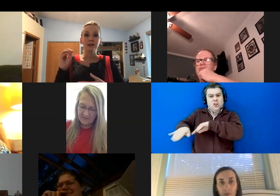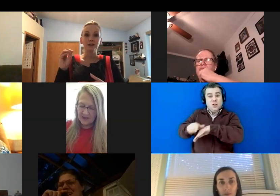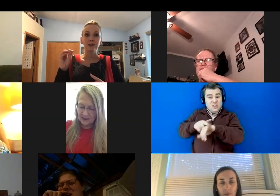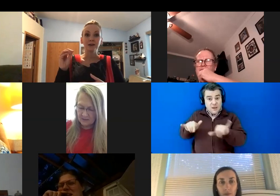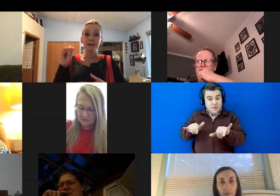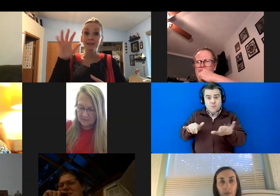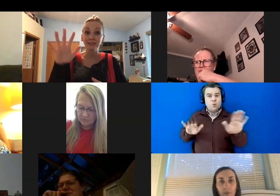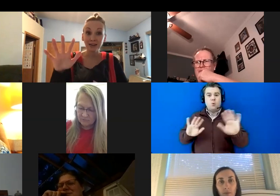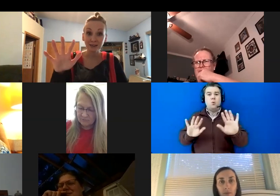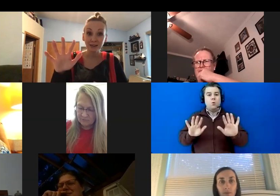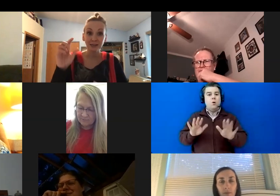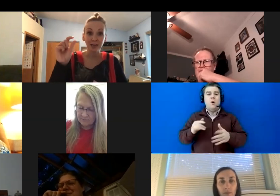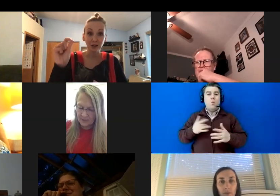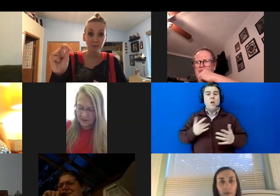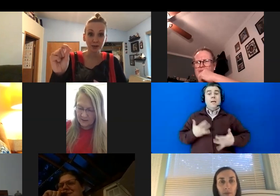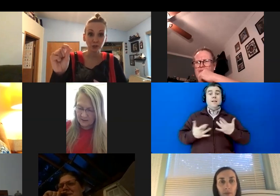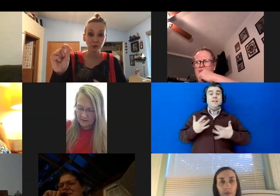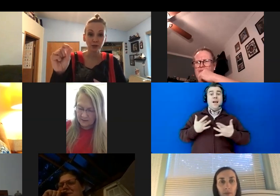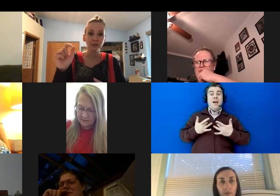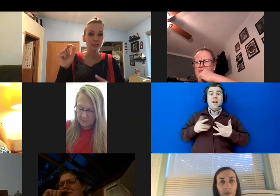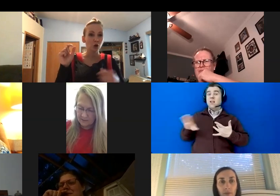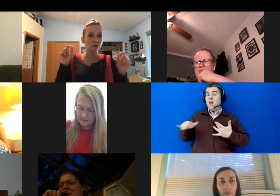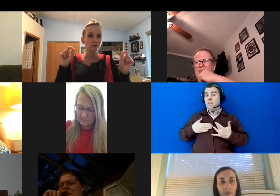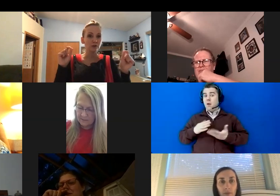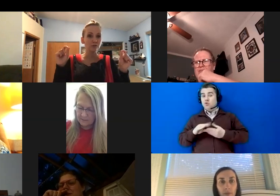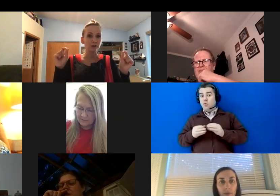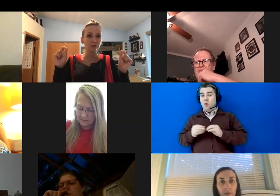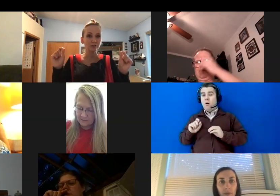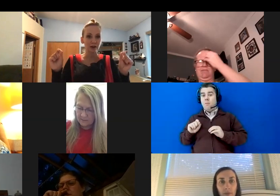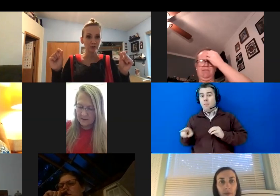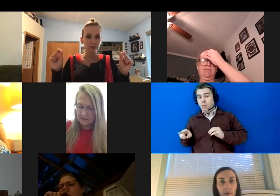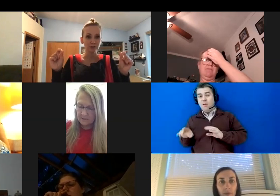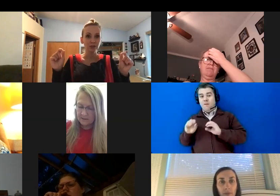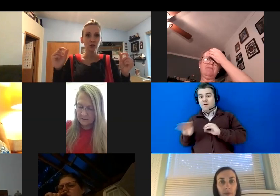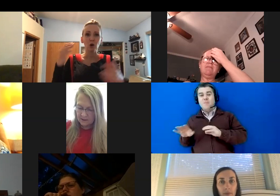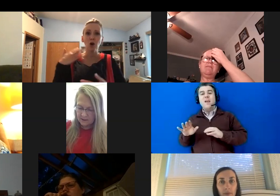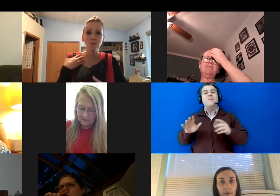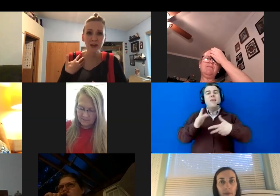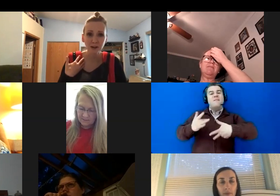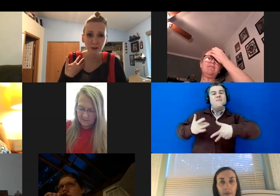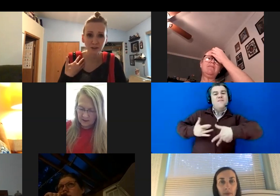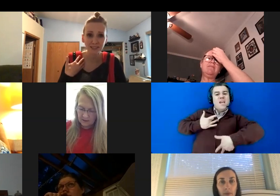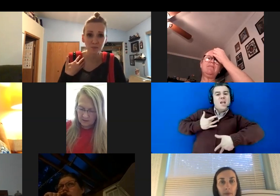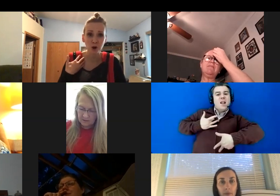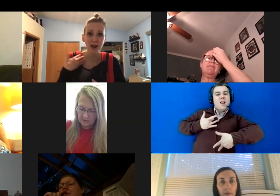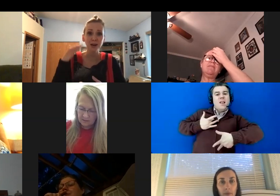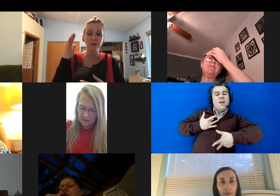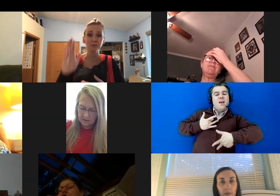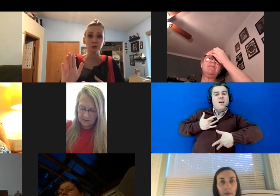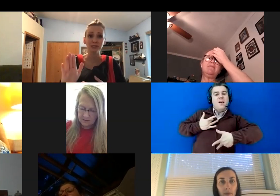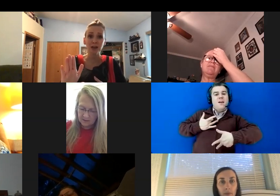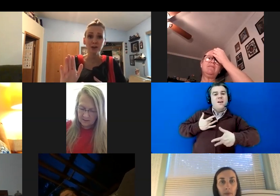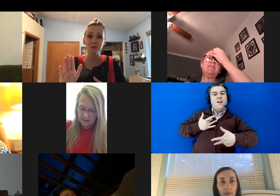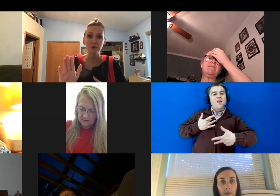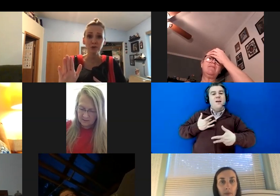I'll get excited and tell them my story. It's called Feel, Felt, Found. So, oh man, I felt the same way, but